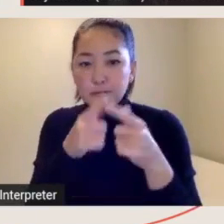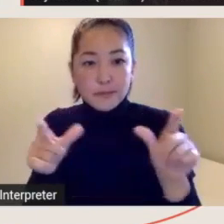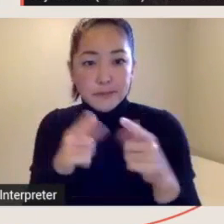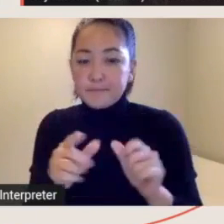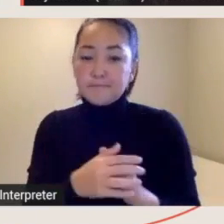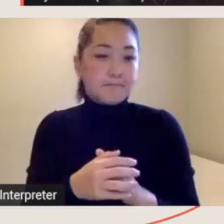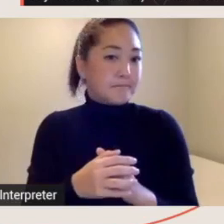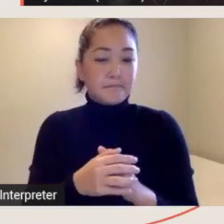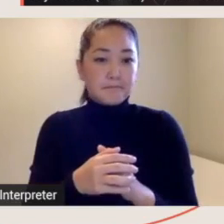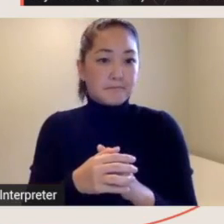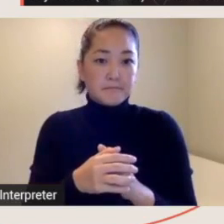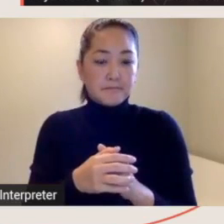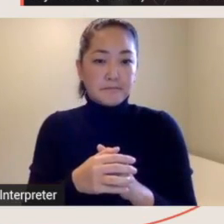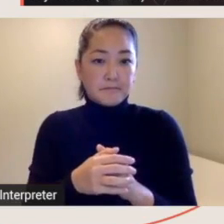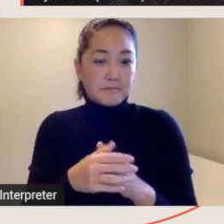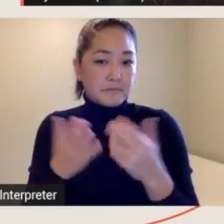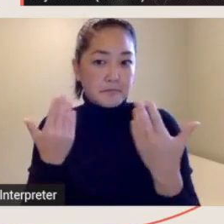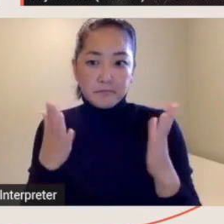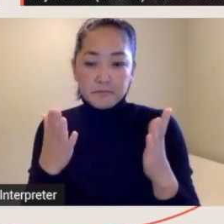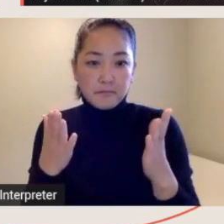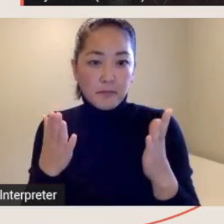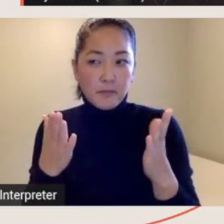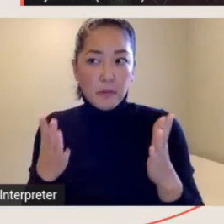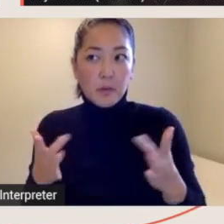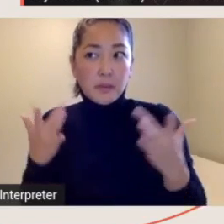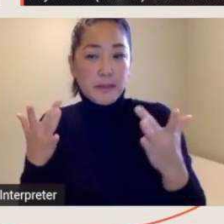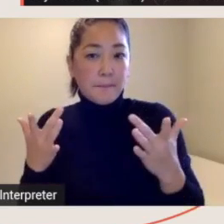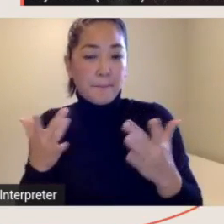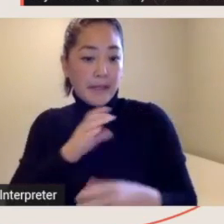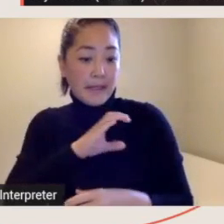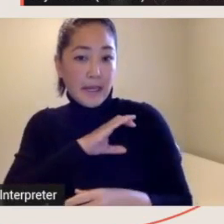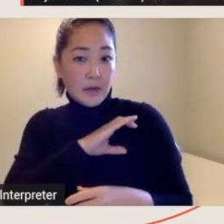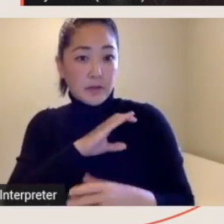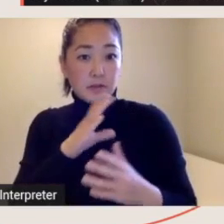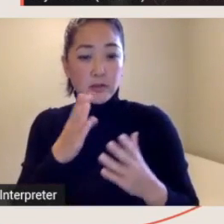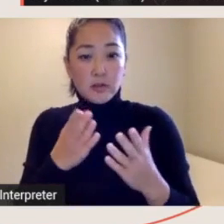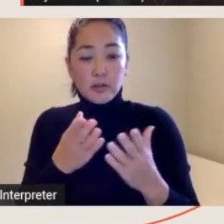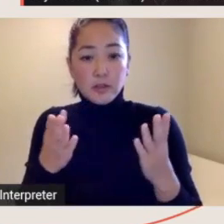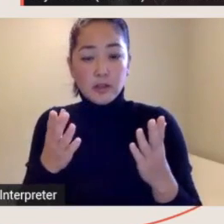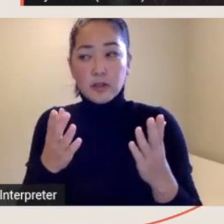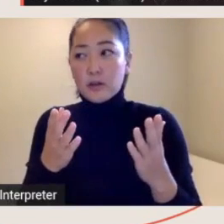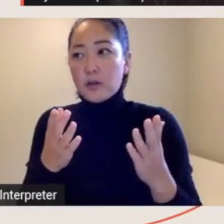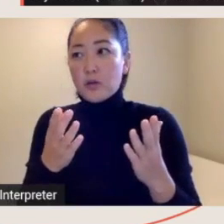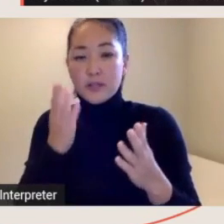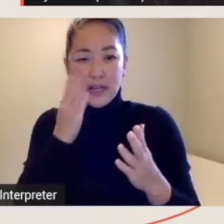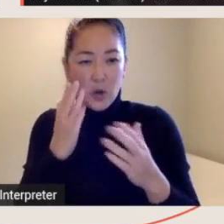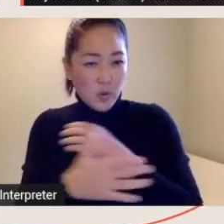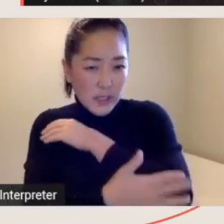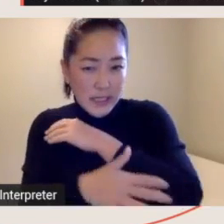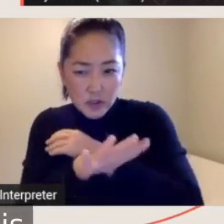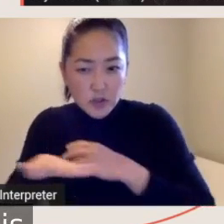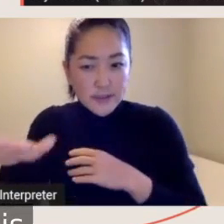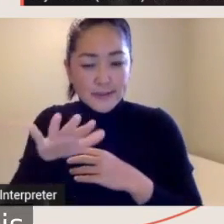they don't know most of the times anything about the culture of the country in which we were